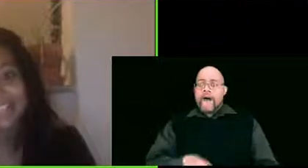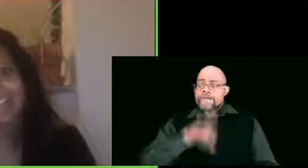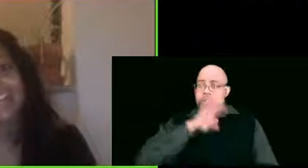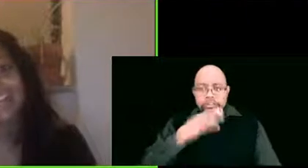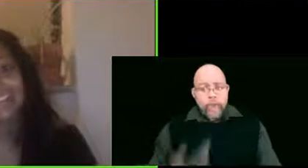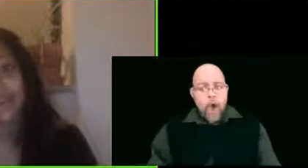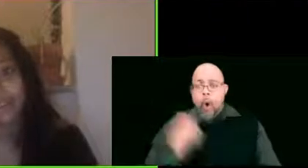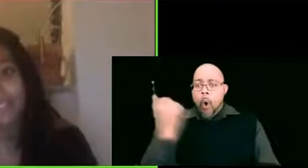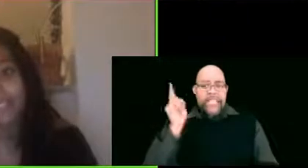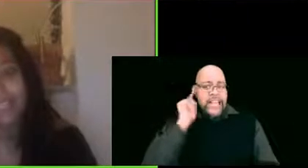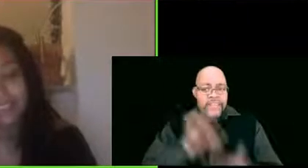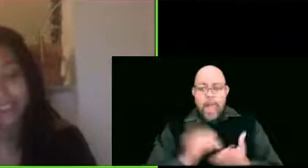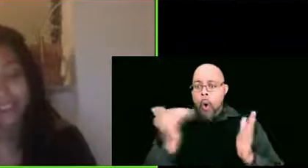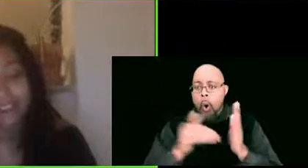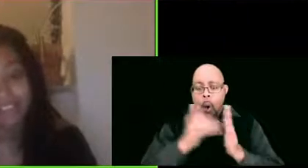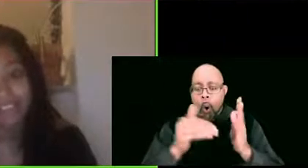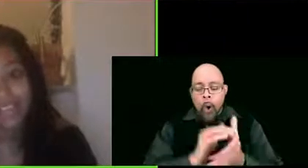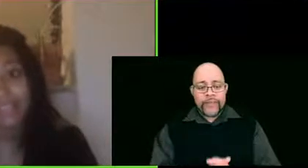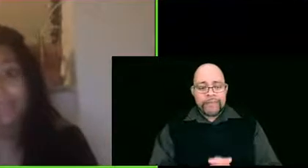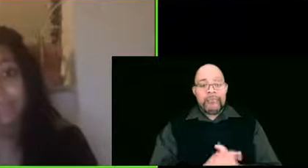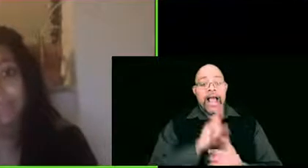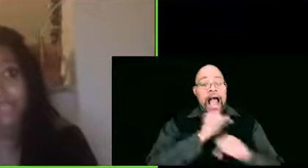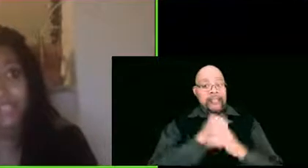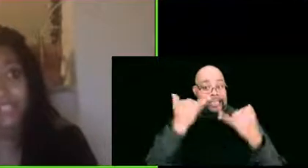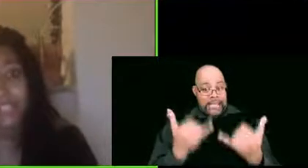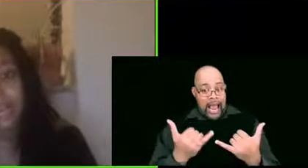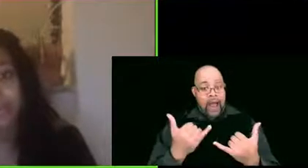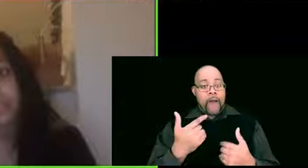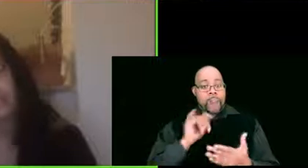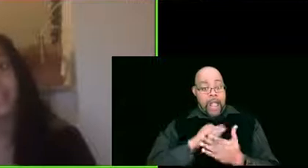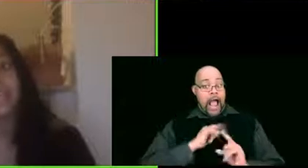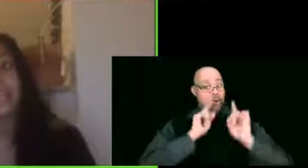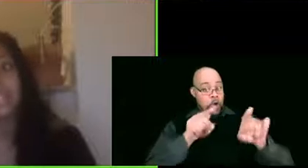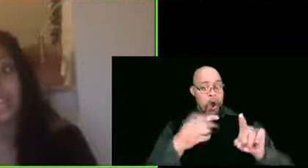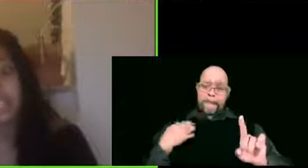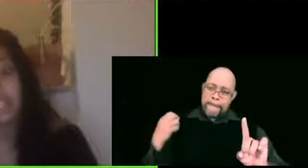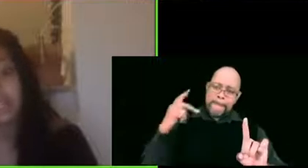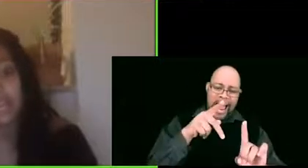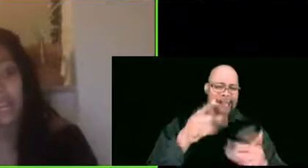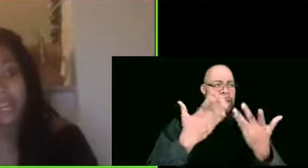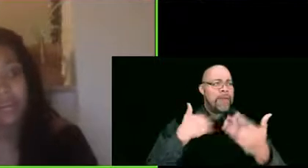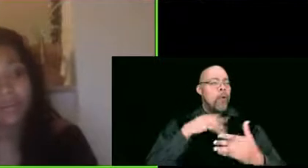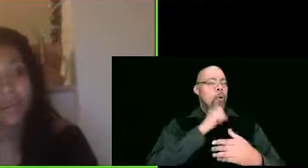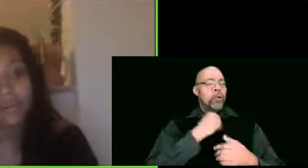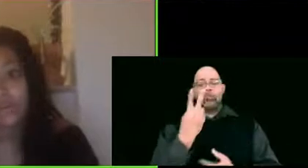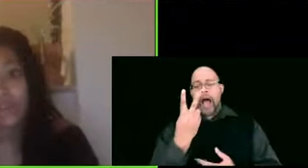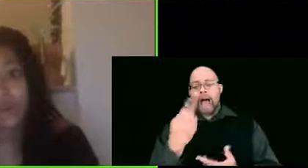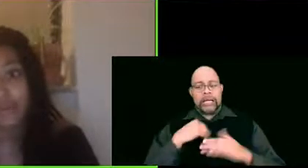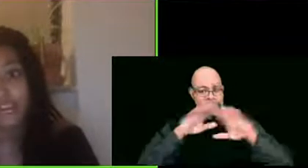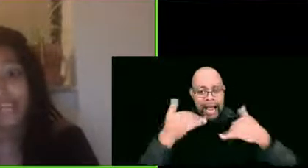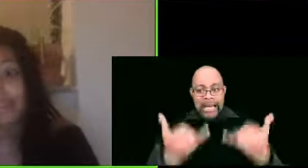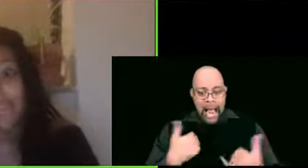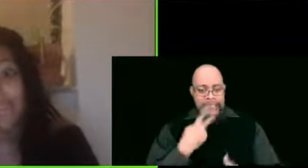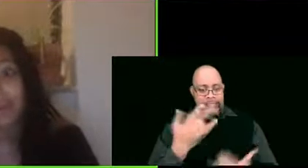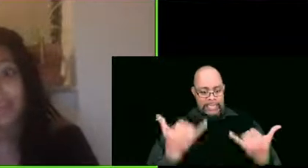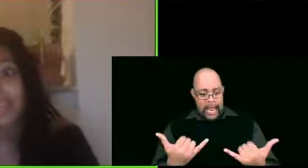so frustrating to constantly hear that over and over again. And actually now there's sites that I've returned to that I dived back when I was